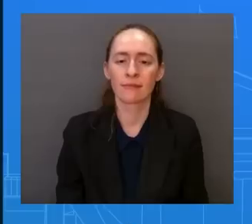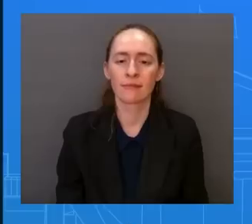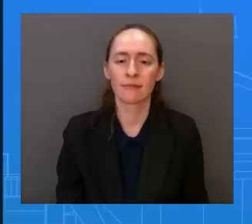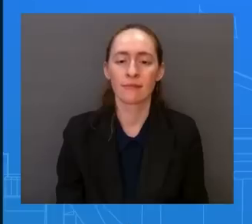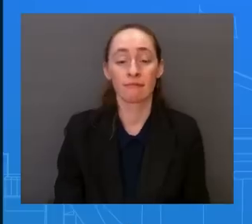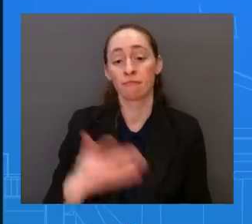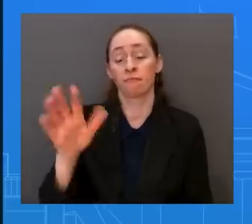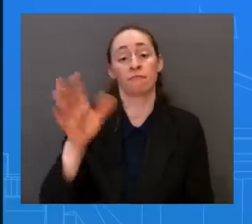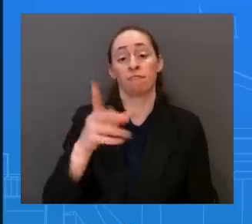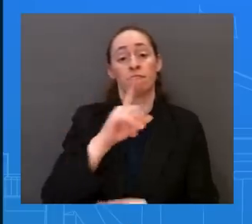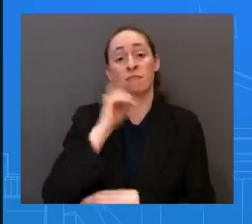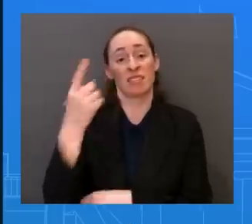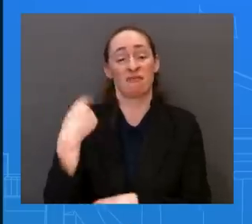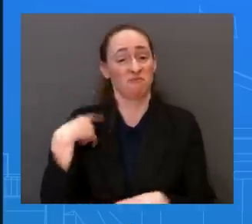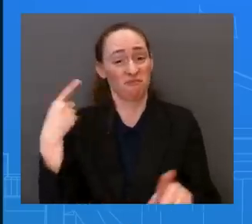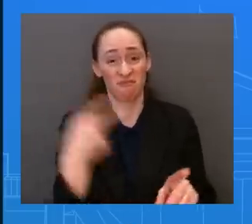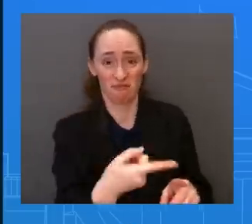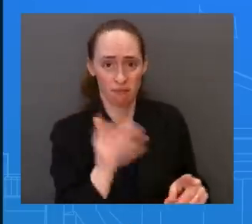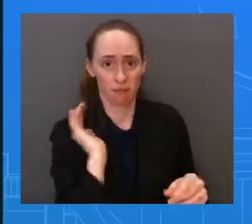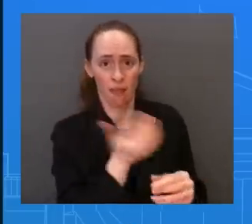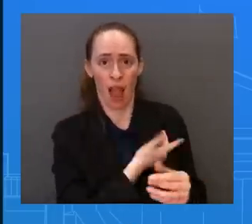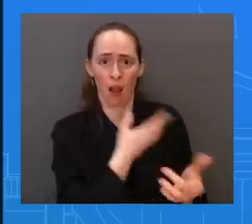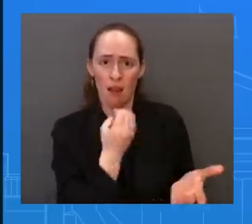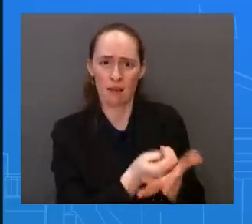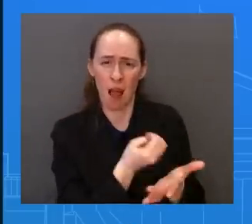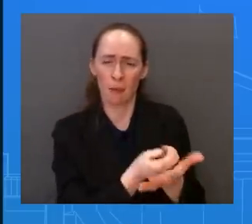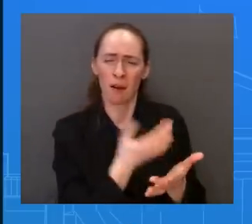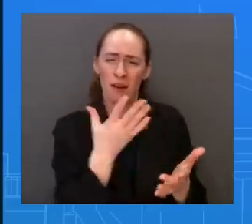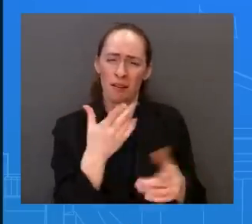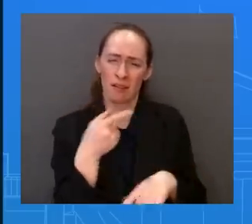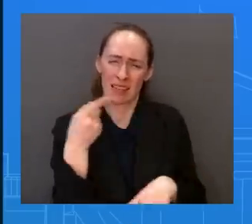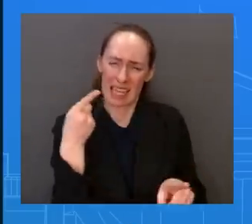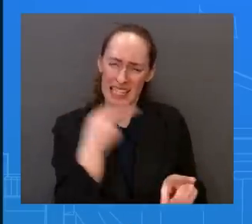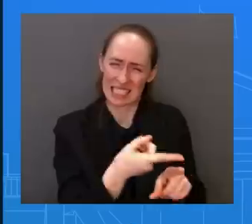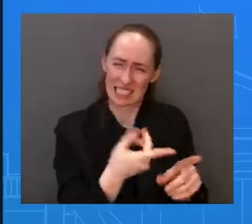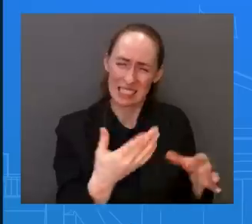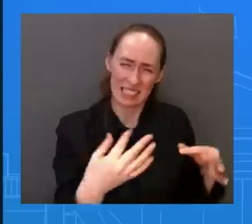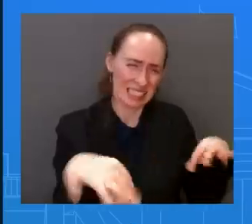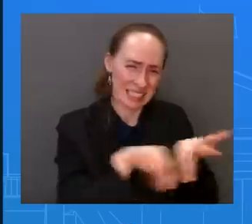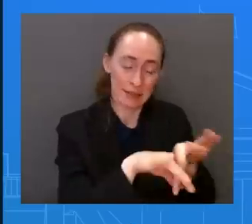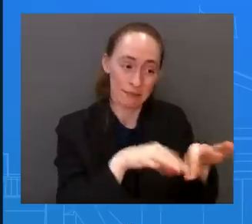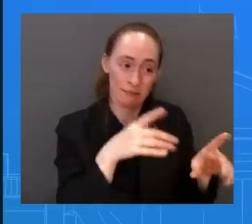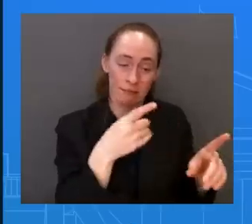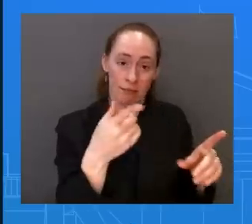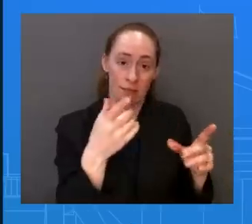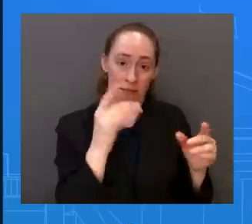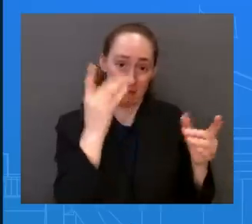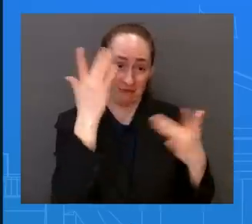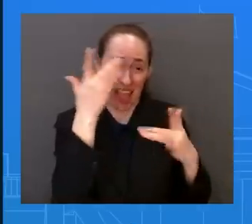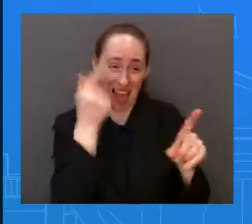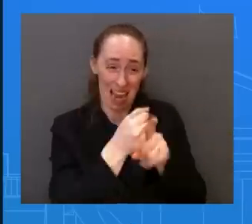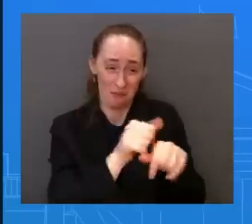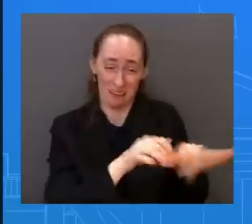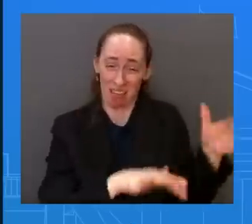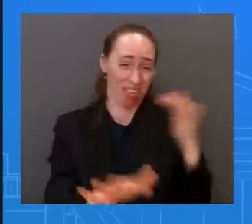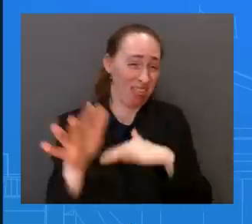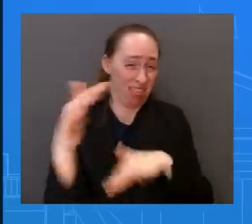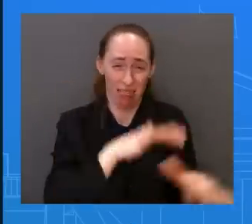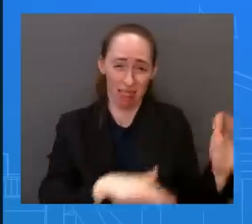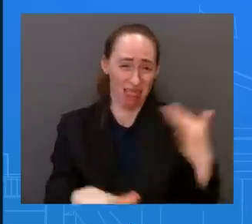recovery. And that pandemic, when he came here, was raging out of control, and there was no strategy, economic